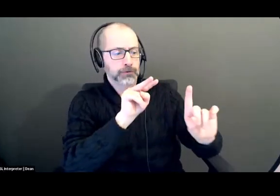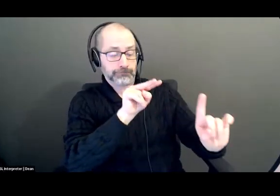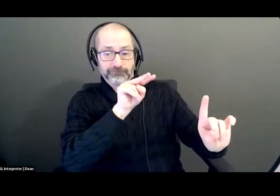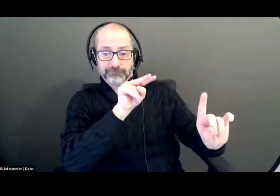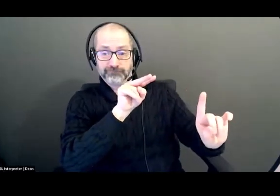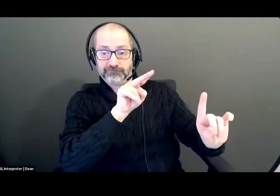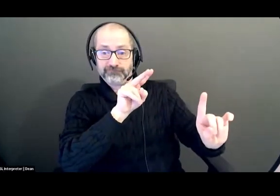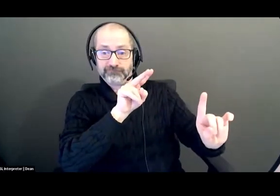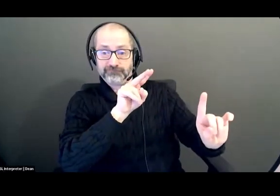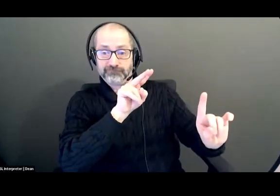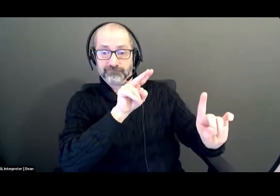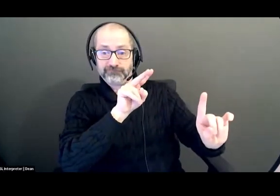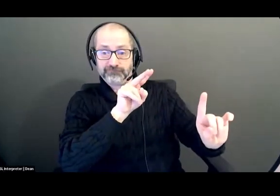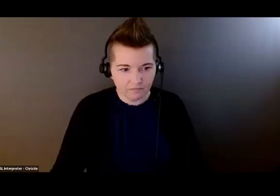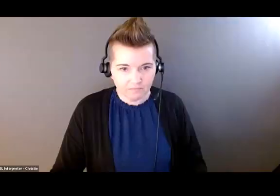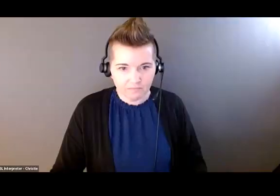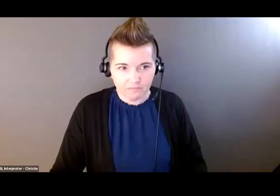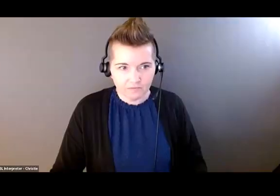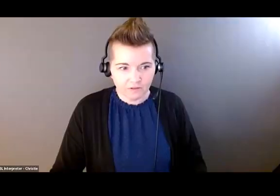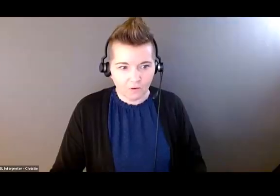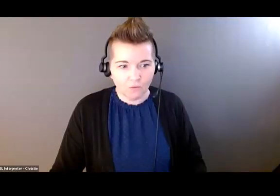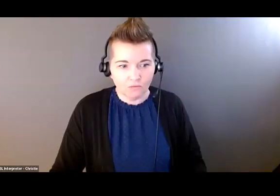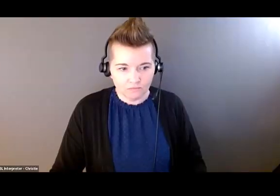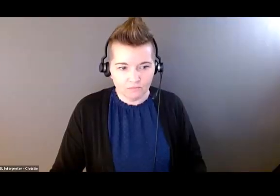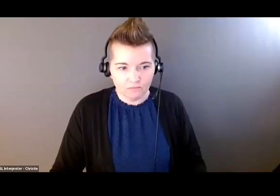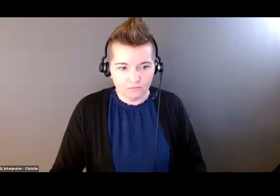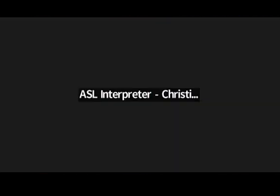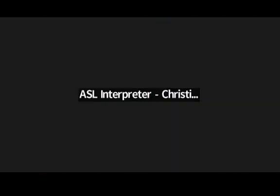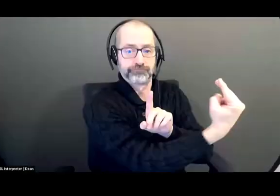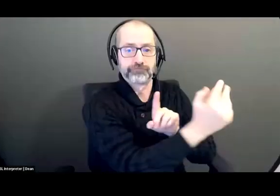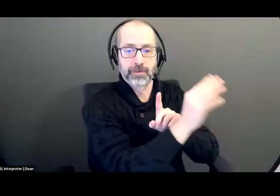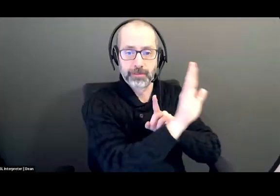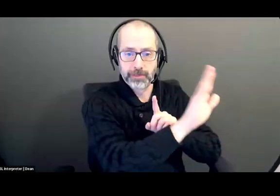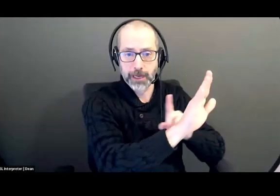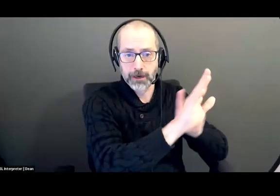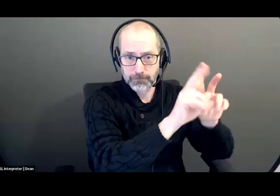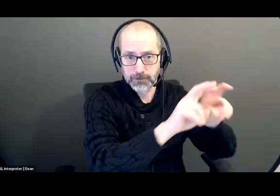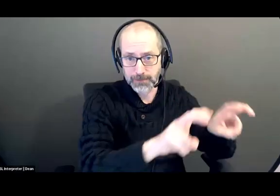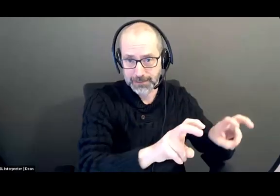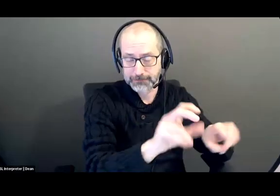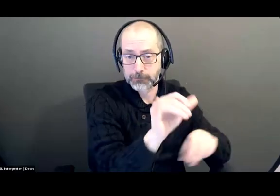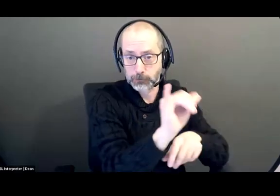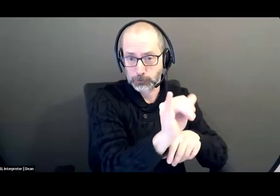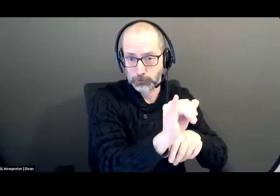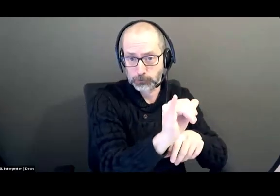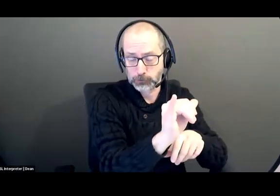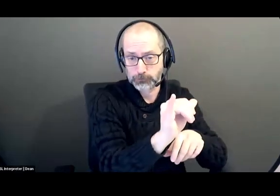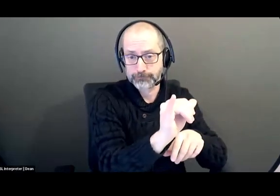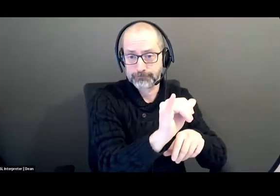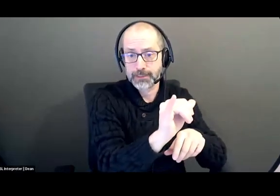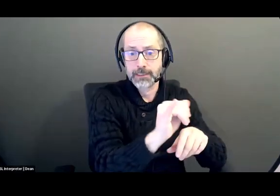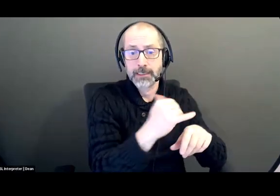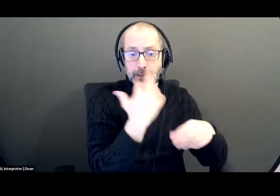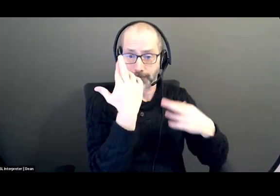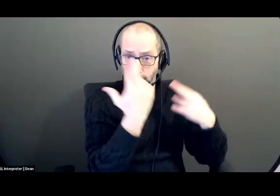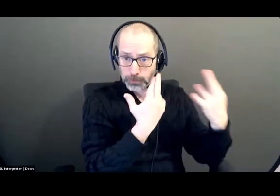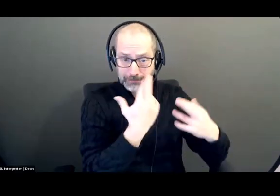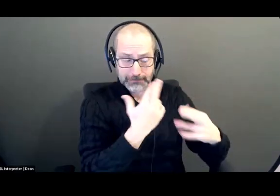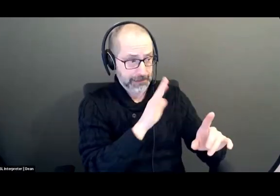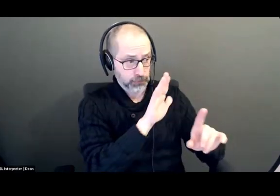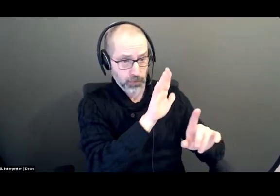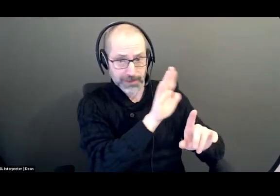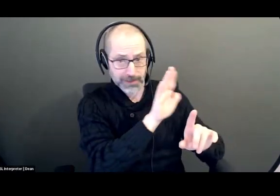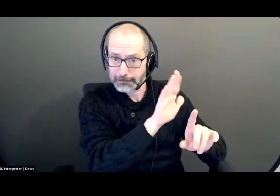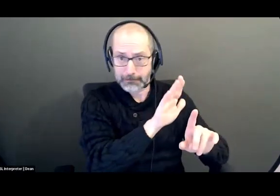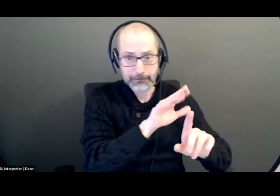It's baby steps with people. And when you get there, it's so beautiful. So, yeah. Well, thank you,